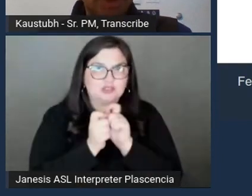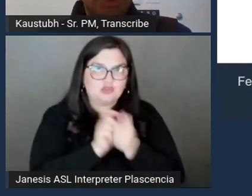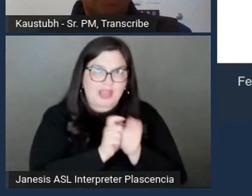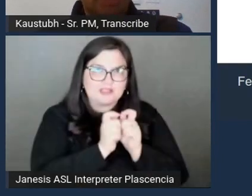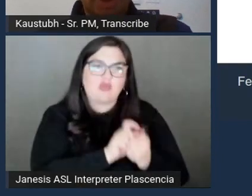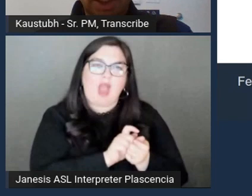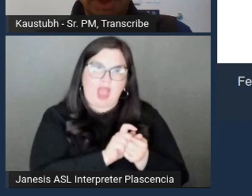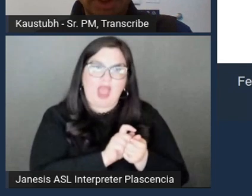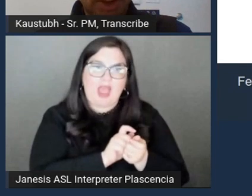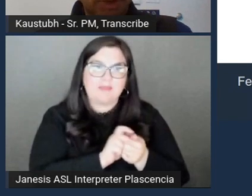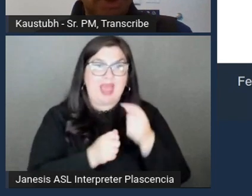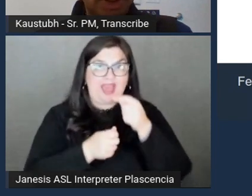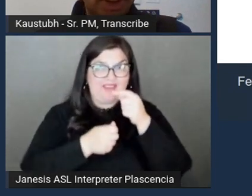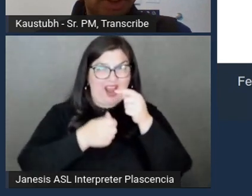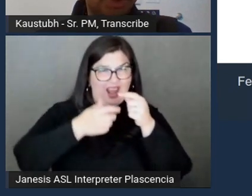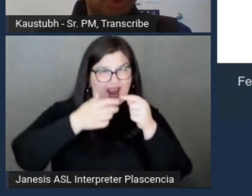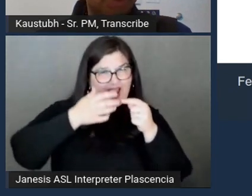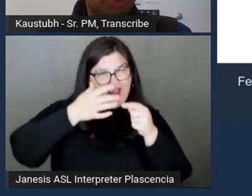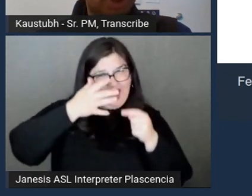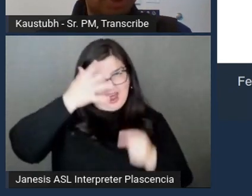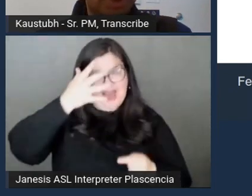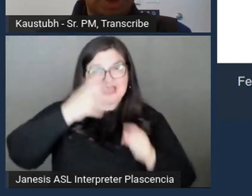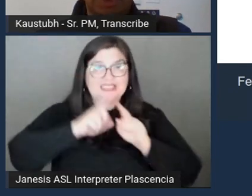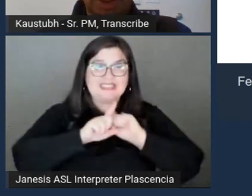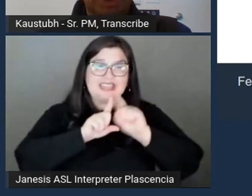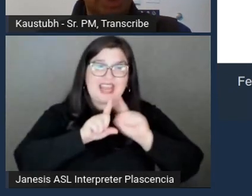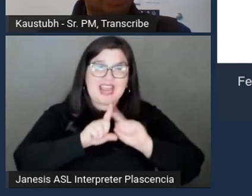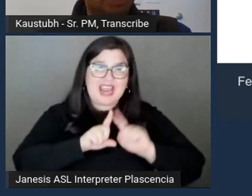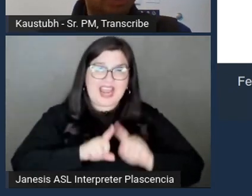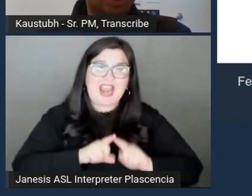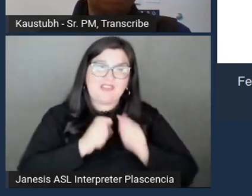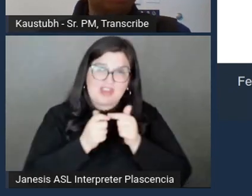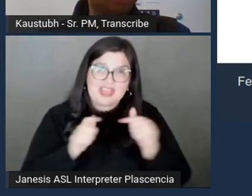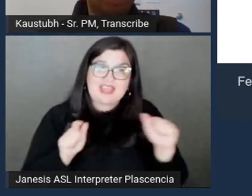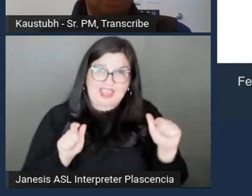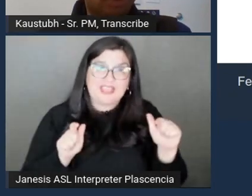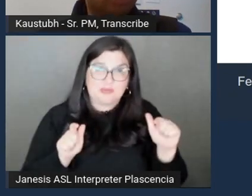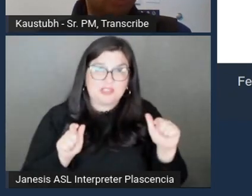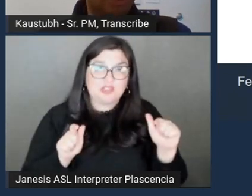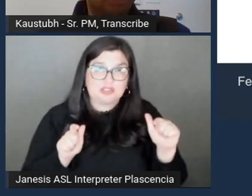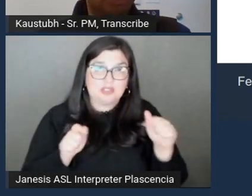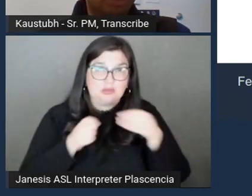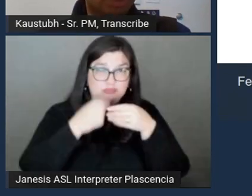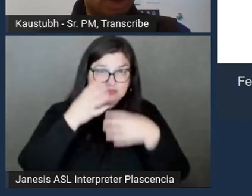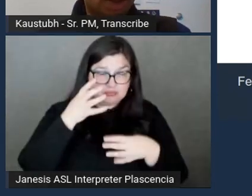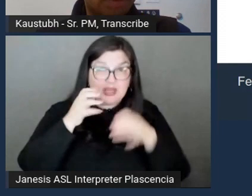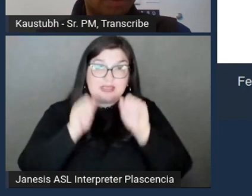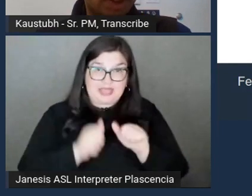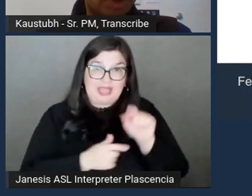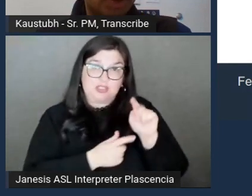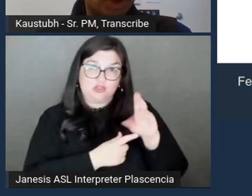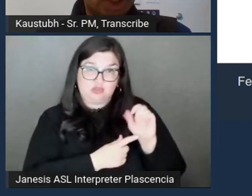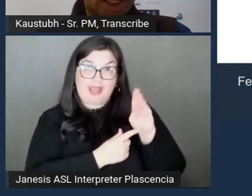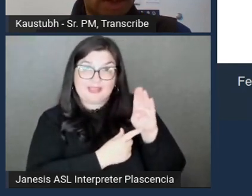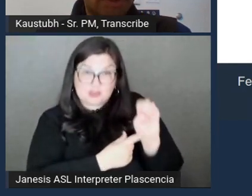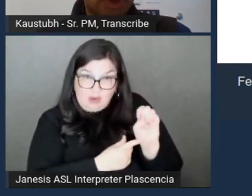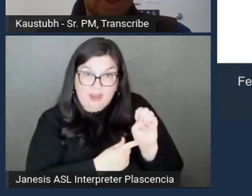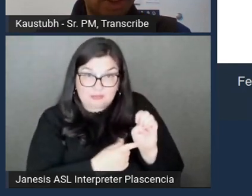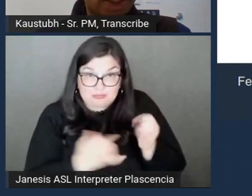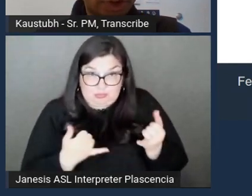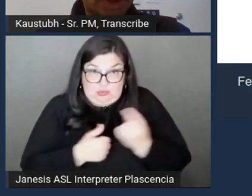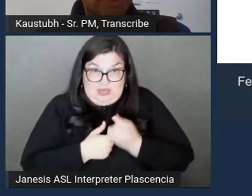a bunch of different languages that you can see in this drop-down list that you can actually transcribe, today. So you